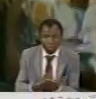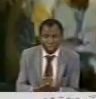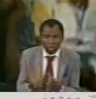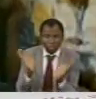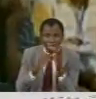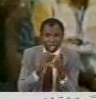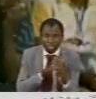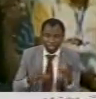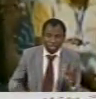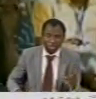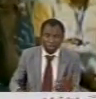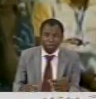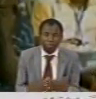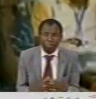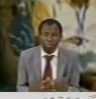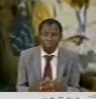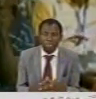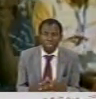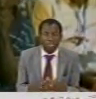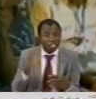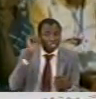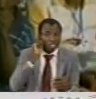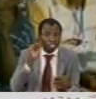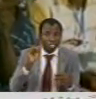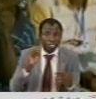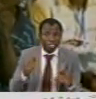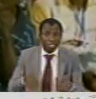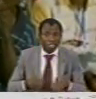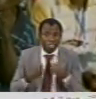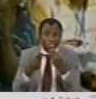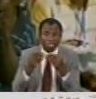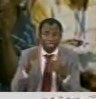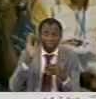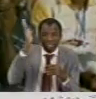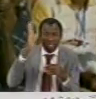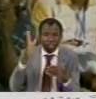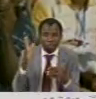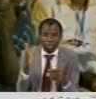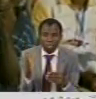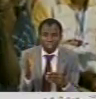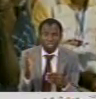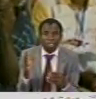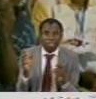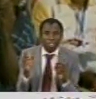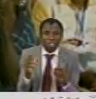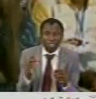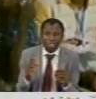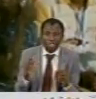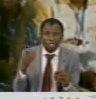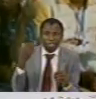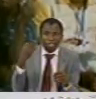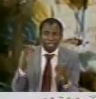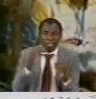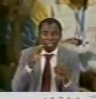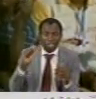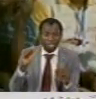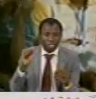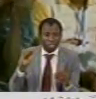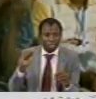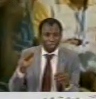Amen. Indeed, we give praise to God. It is a wonderful testimony what God has done. The pregnant daughter who